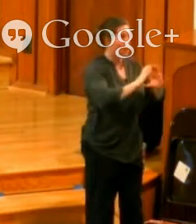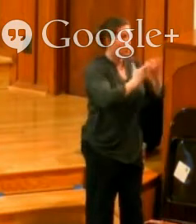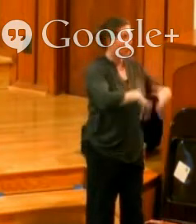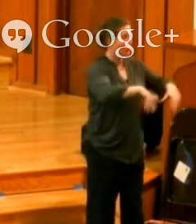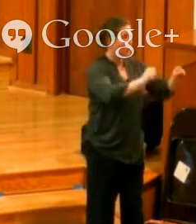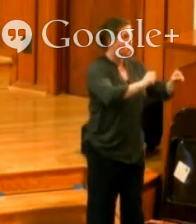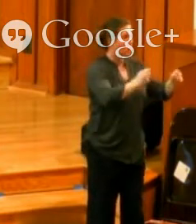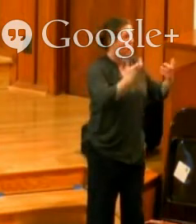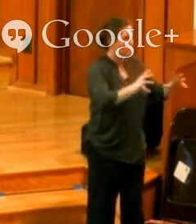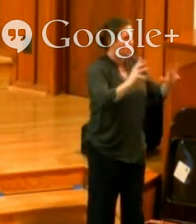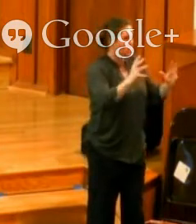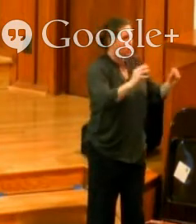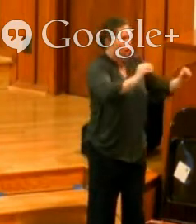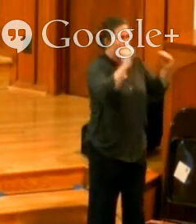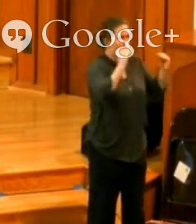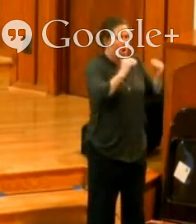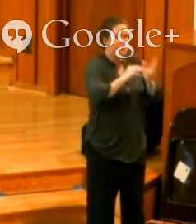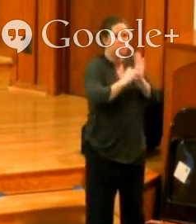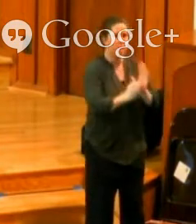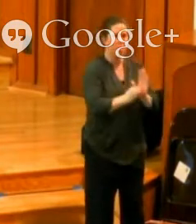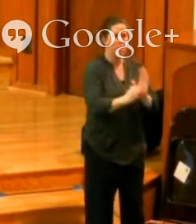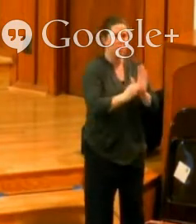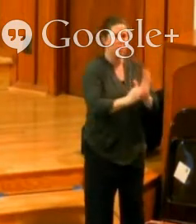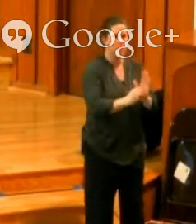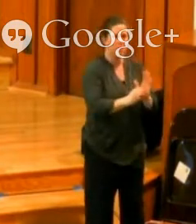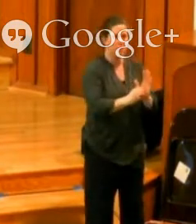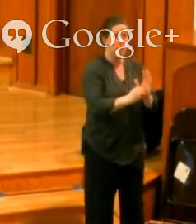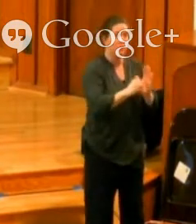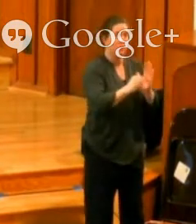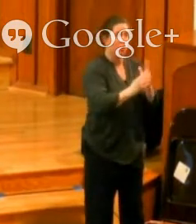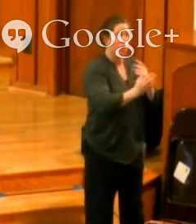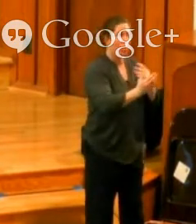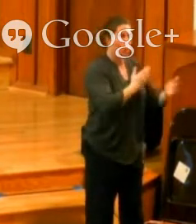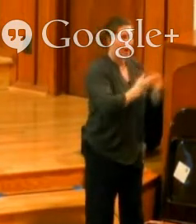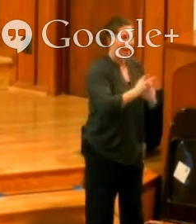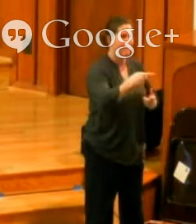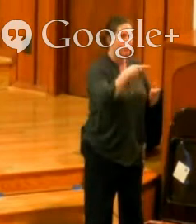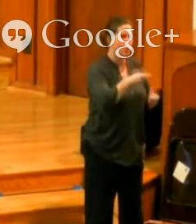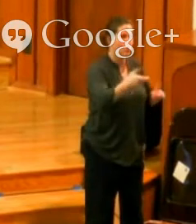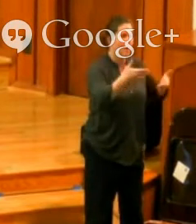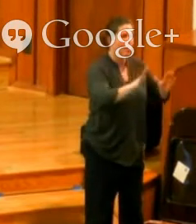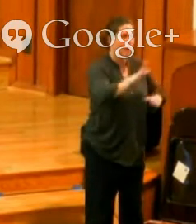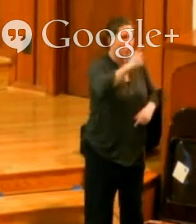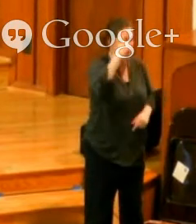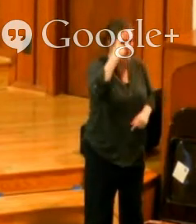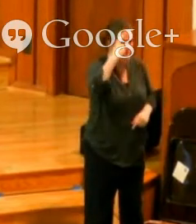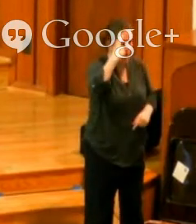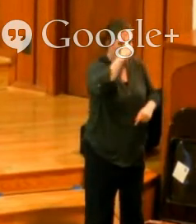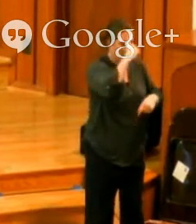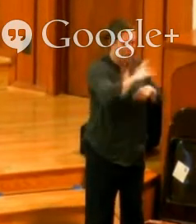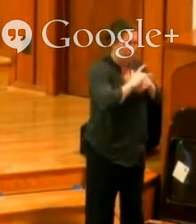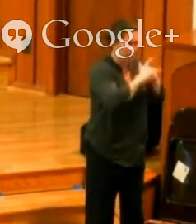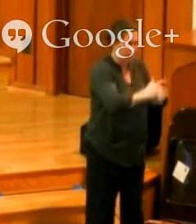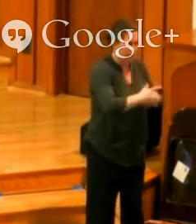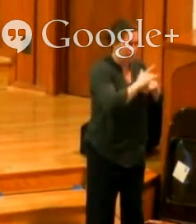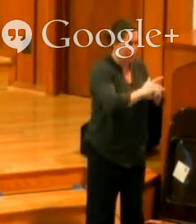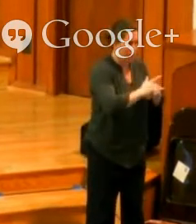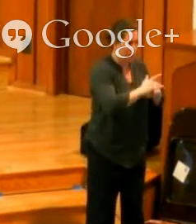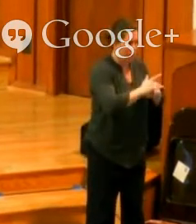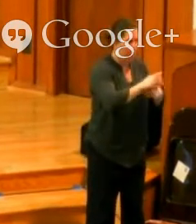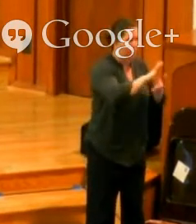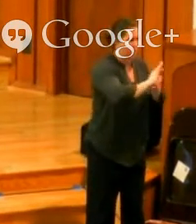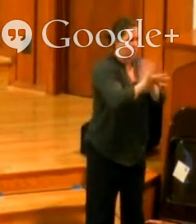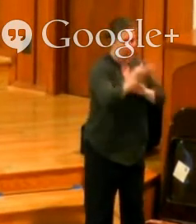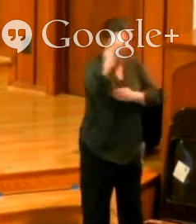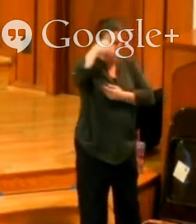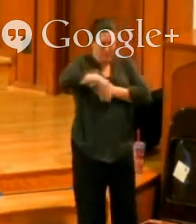modeling. And that principle of modeling pretty much deals with the fact that whatever you allow your mind and your thoughts to dwell on, those are the things that you're going